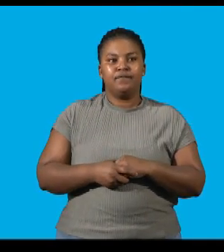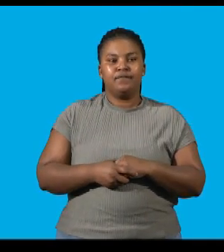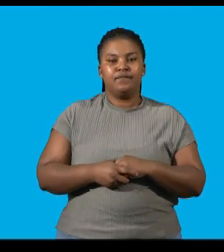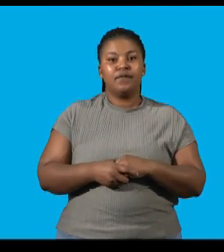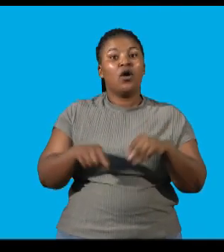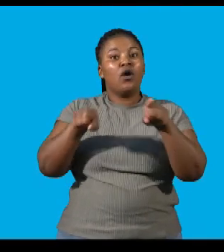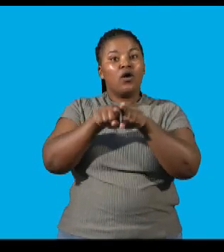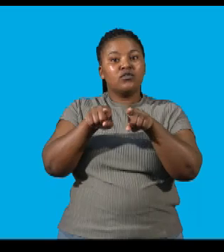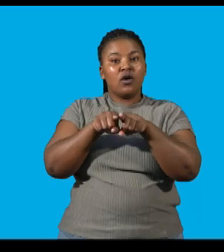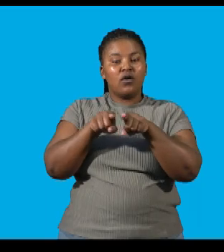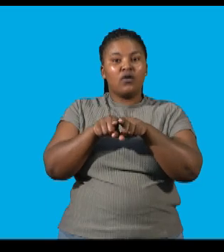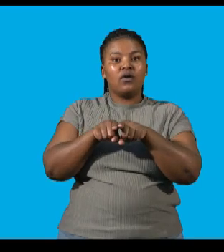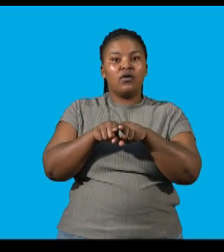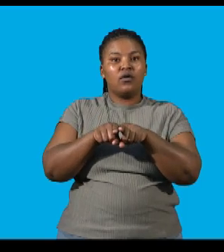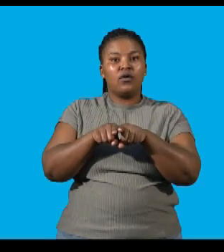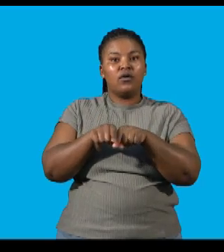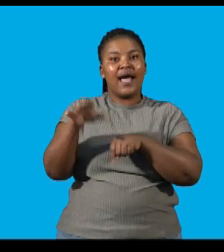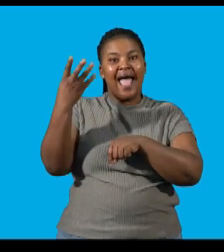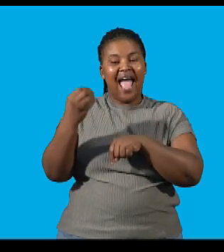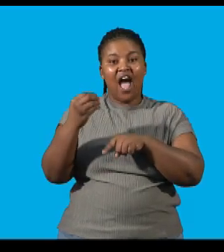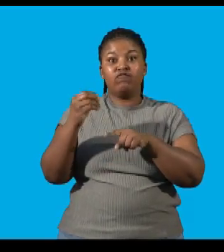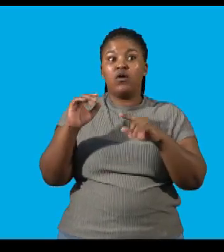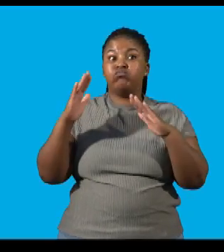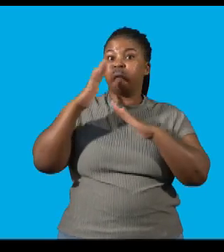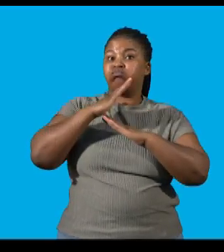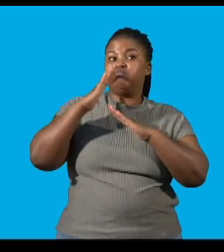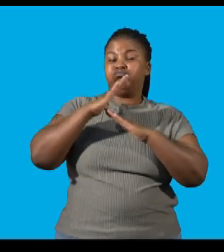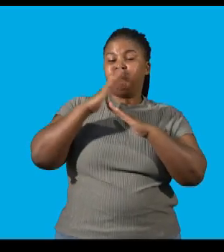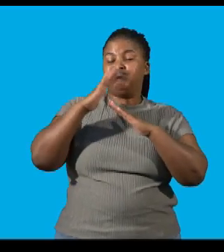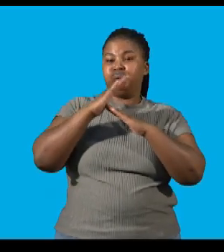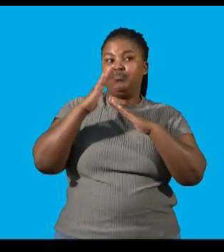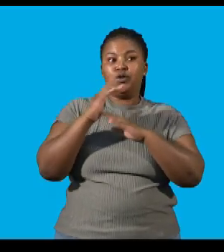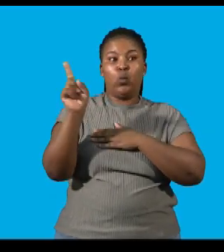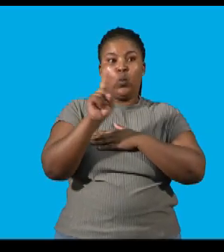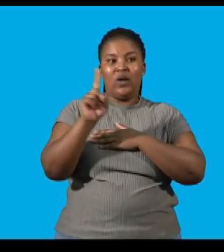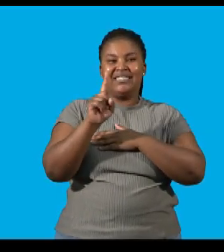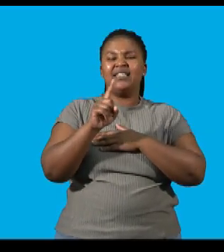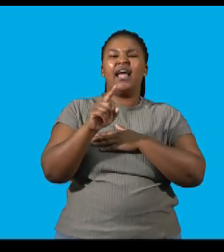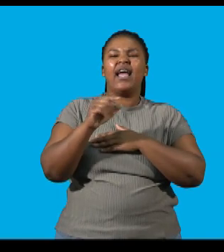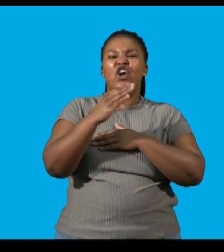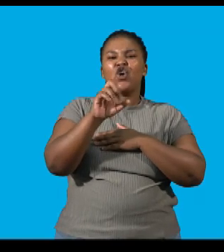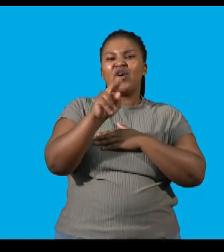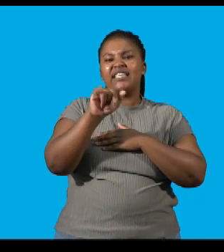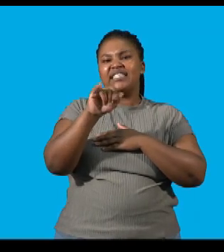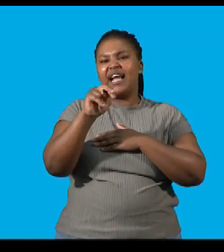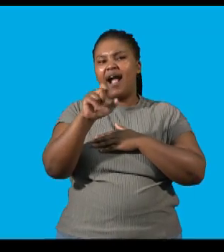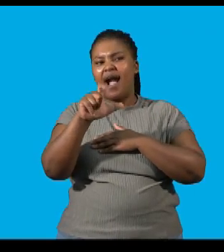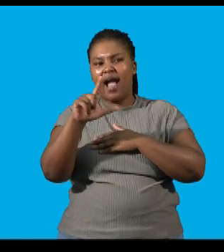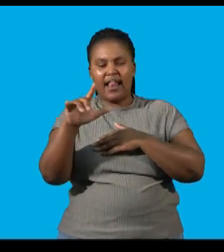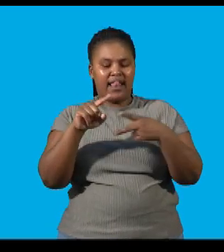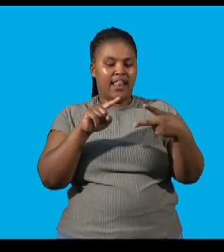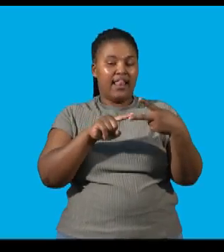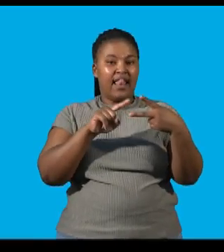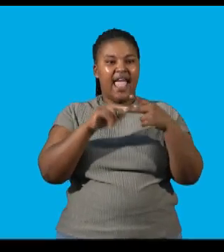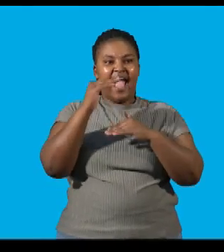We are also having the critical infrastructure facilities. So the name here